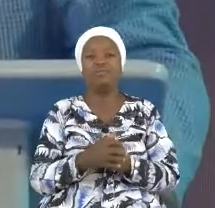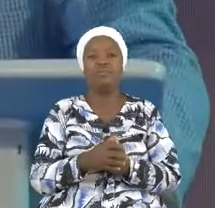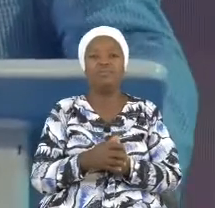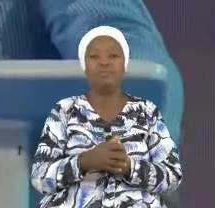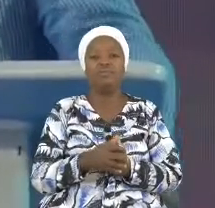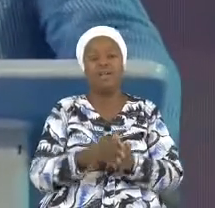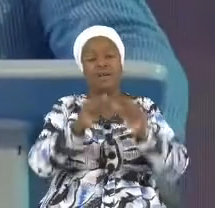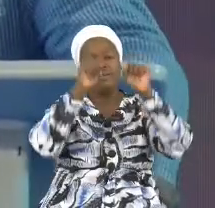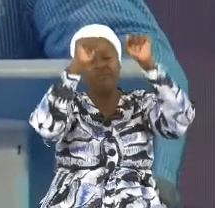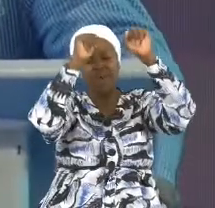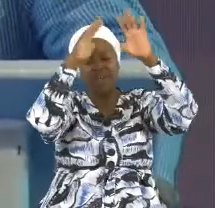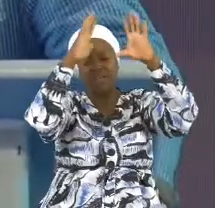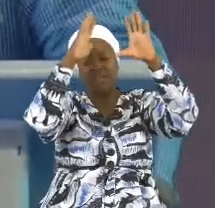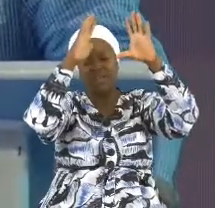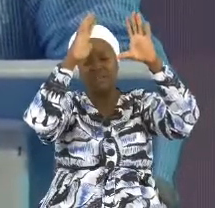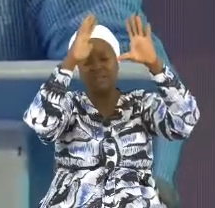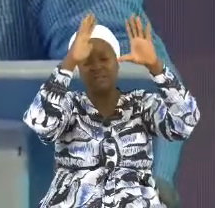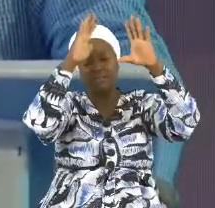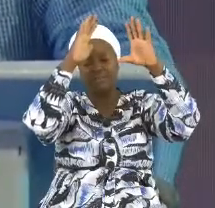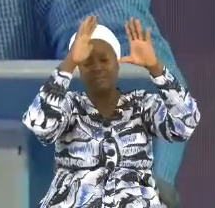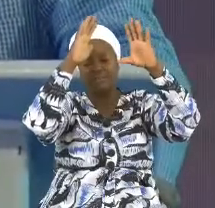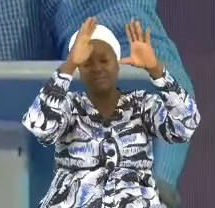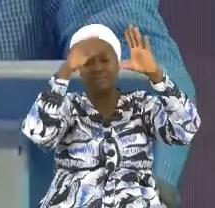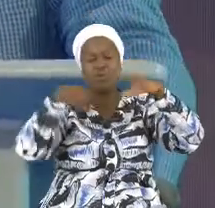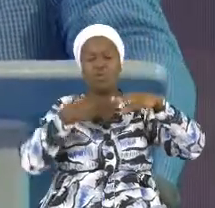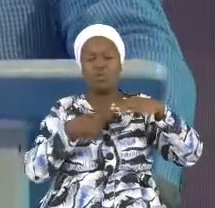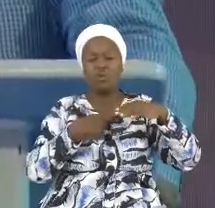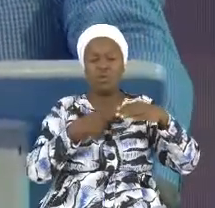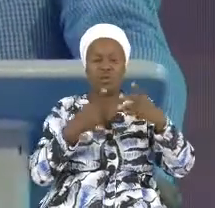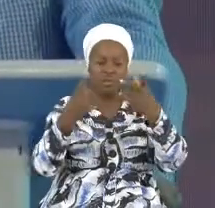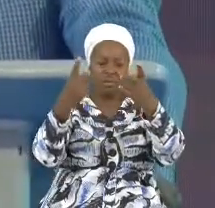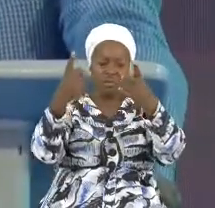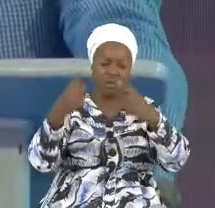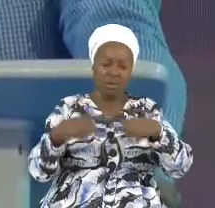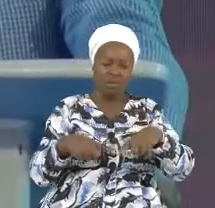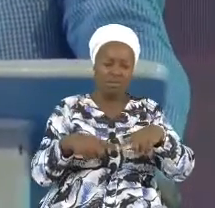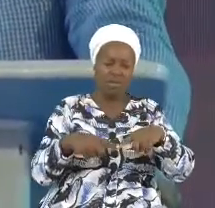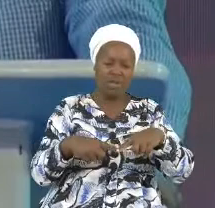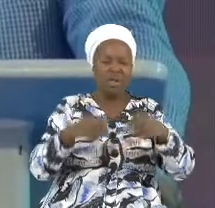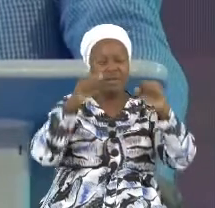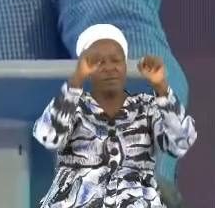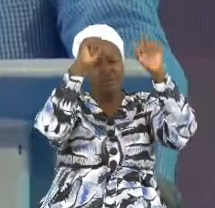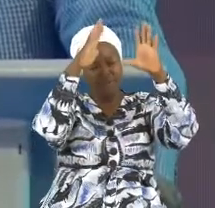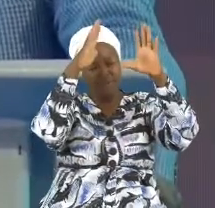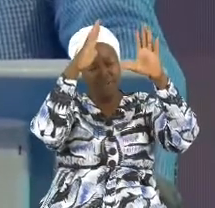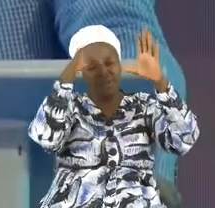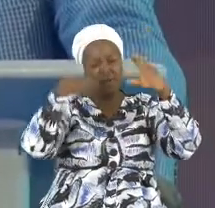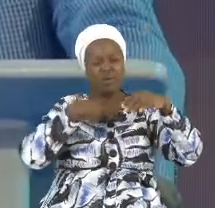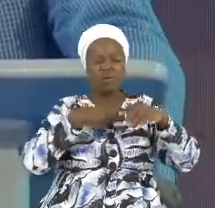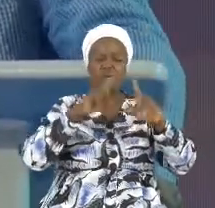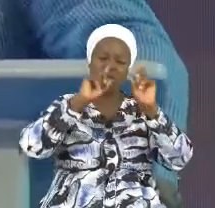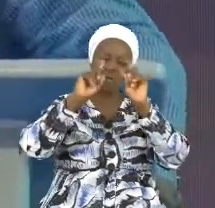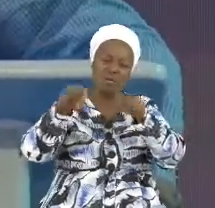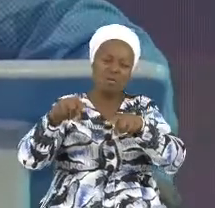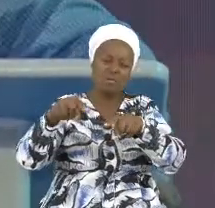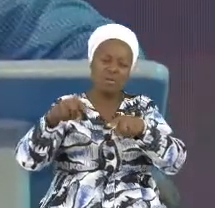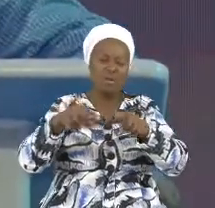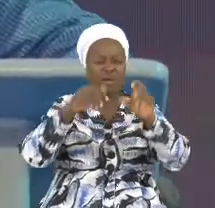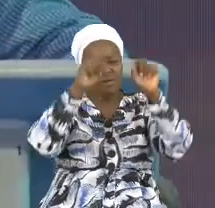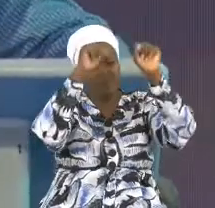Father, we come. Father, we pray.